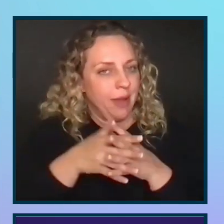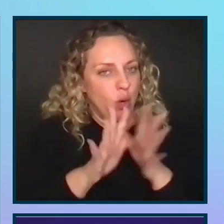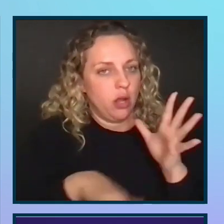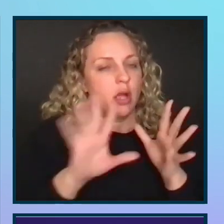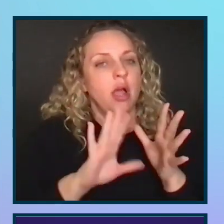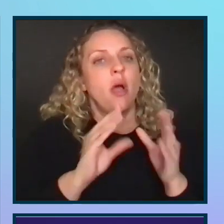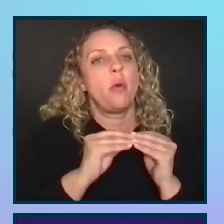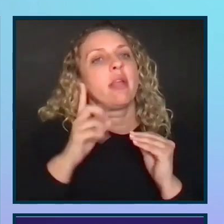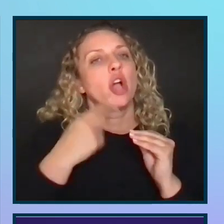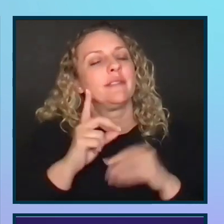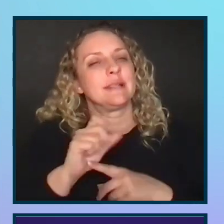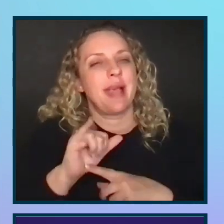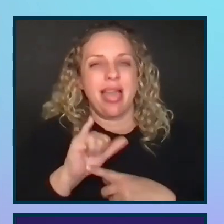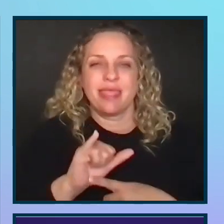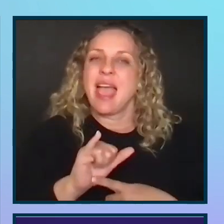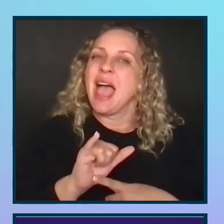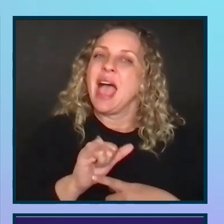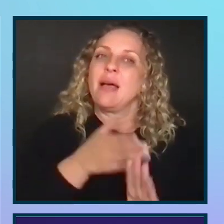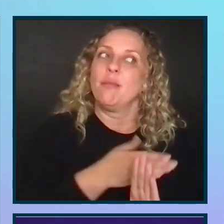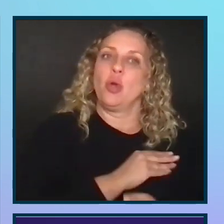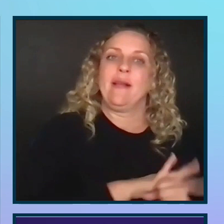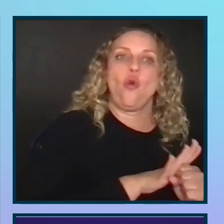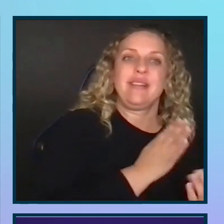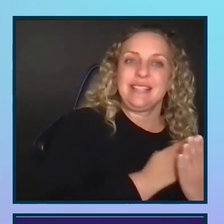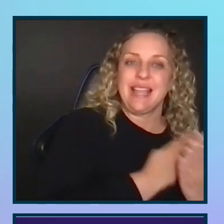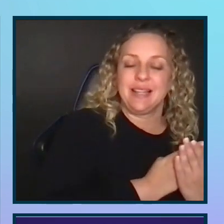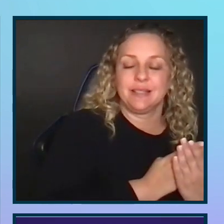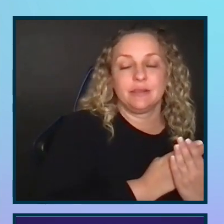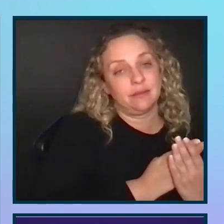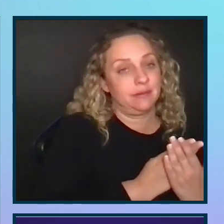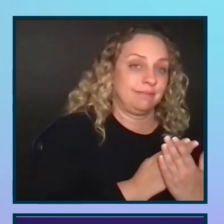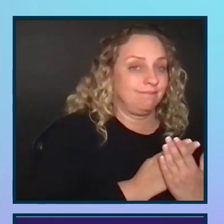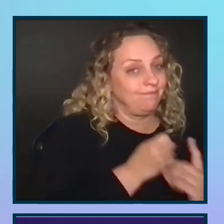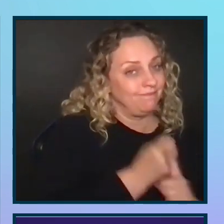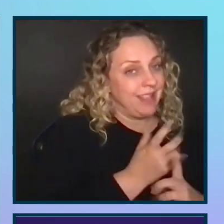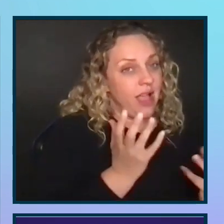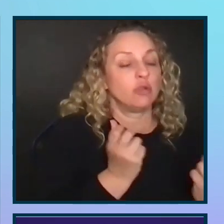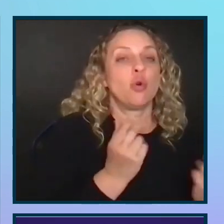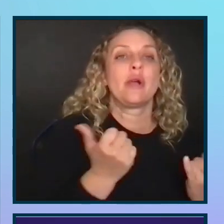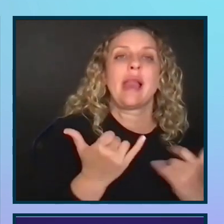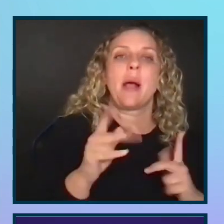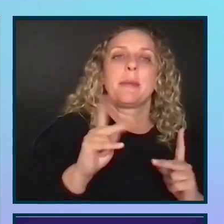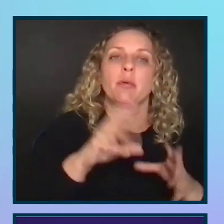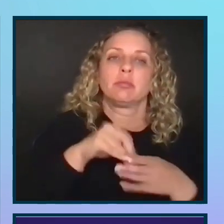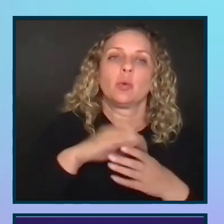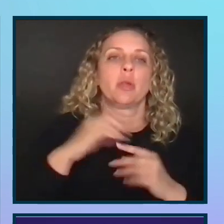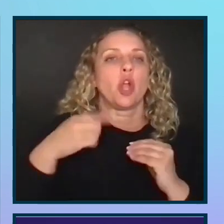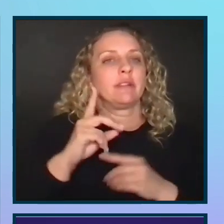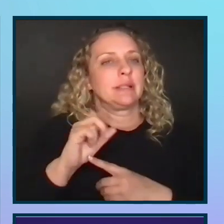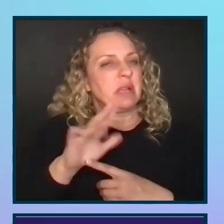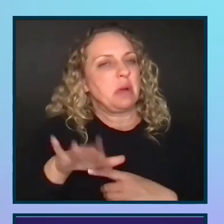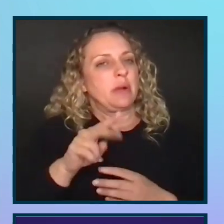with cognitive disabilities. And that's pre-COVID data, which is saying a lot. So the numbers of people with cognitive disabilities is